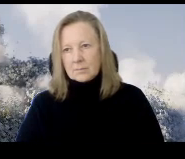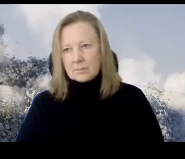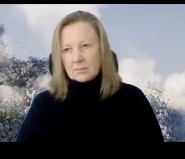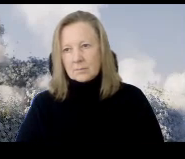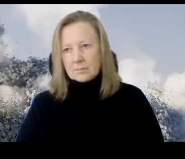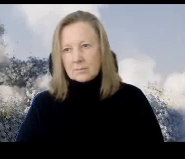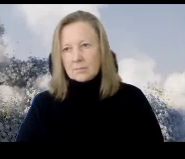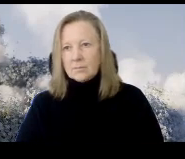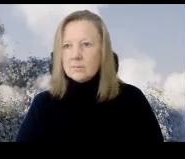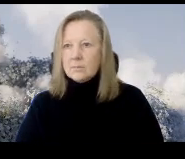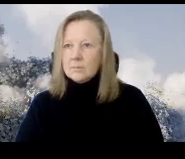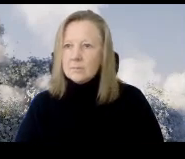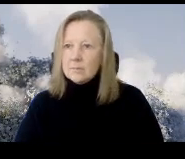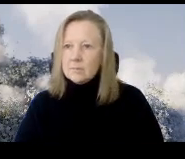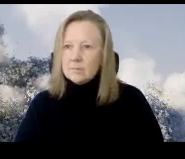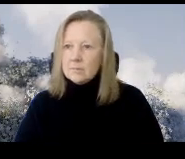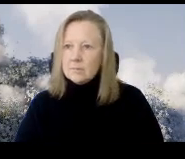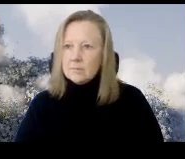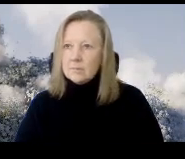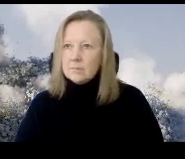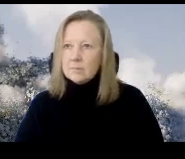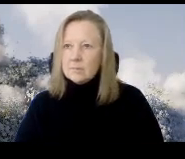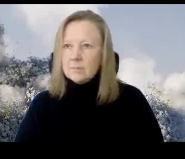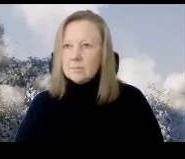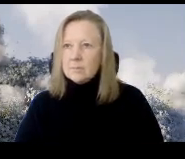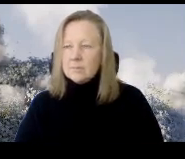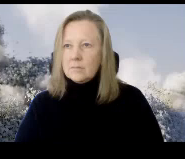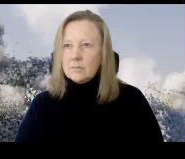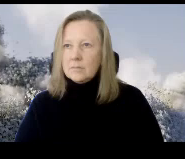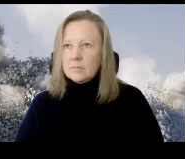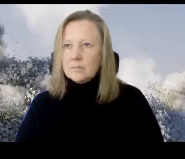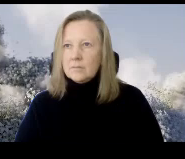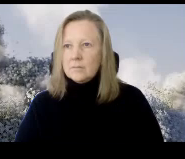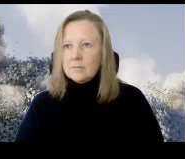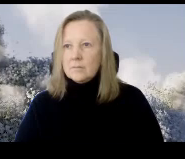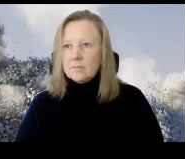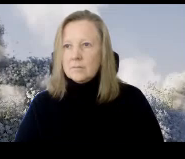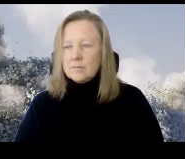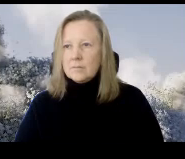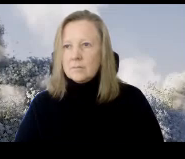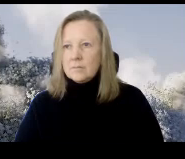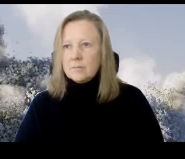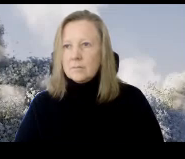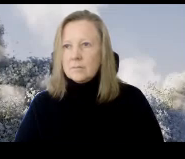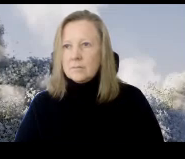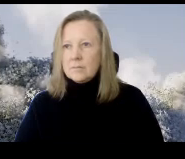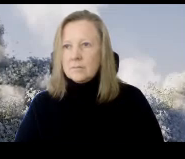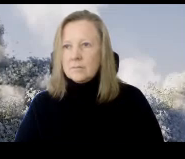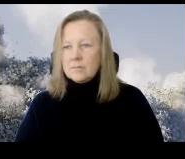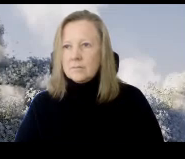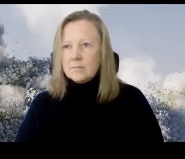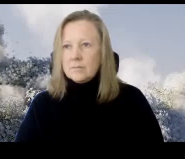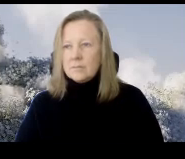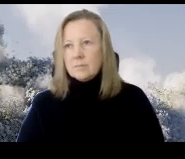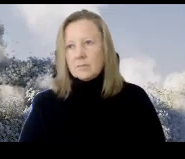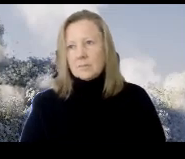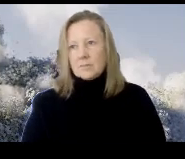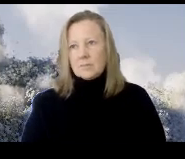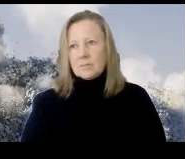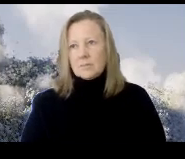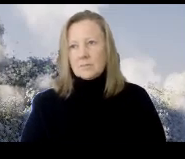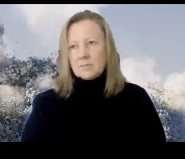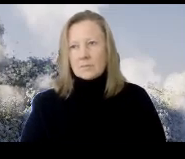questions are in green, and then irrelevant questions are in red. So you can kind of go back and look at what you've asked and